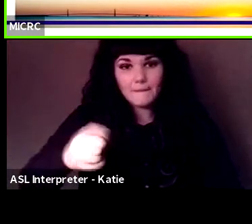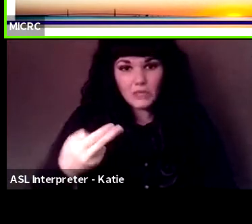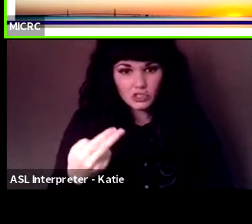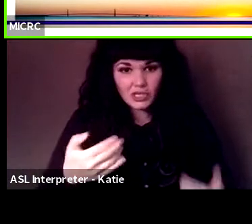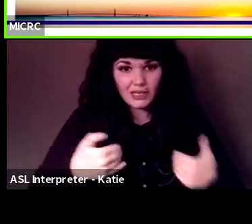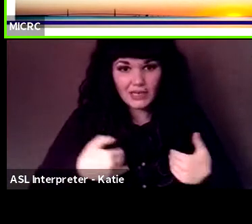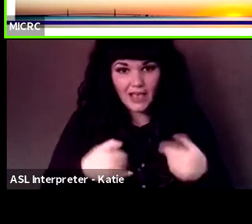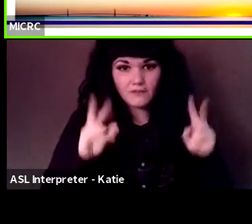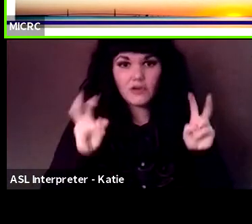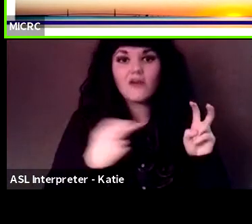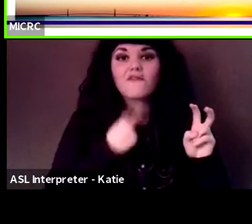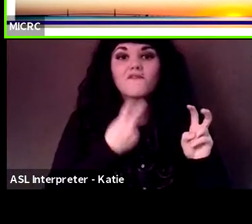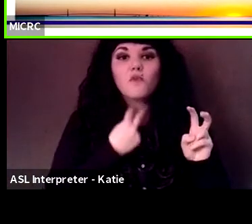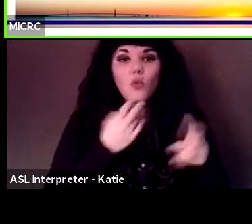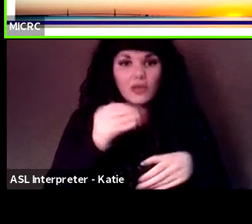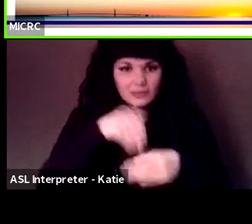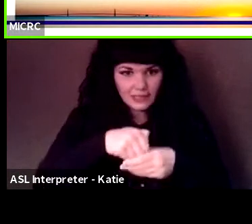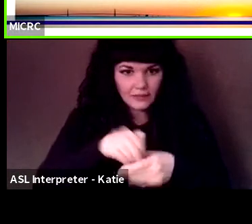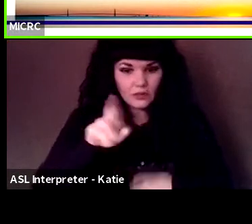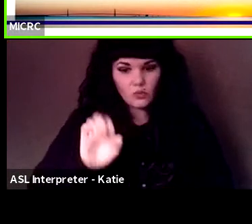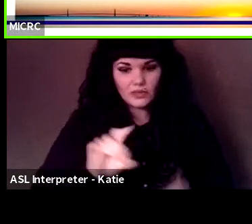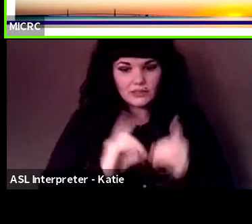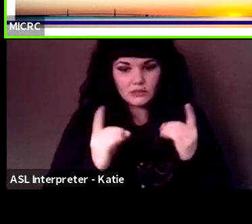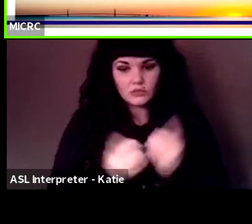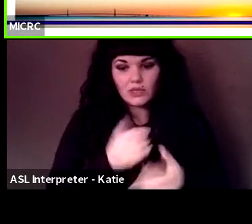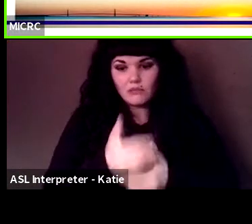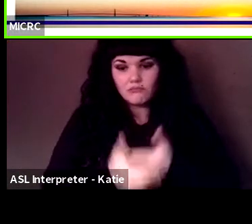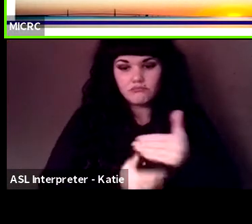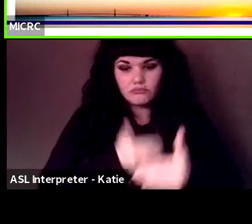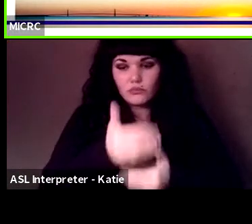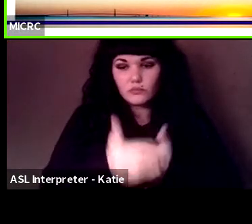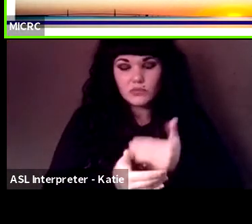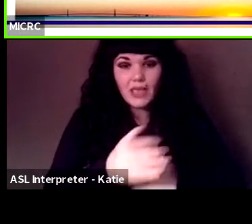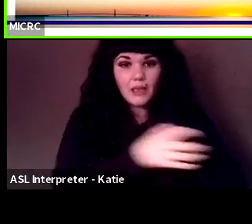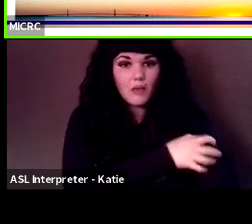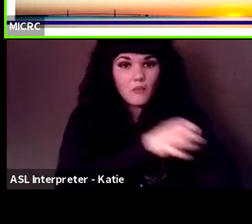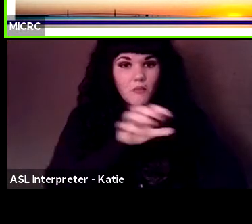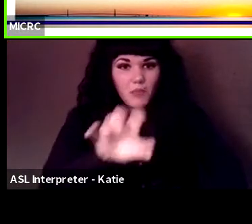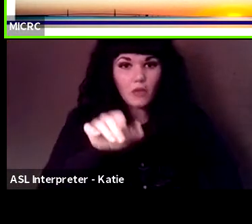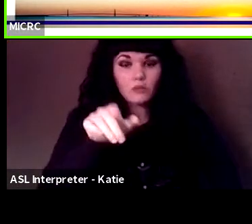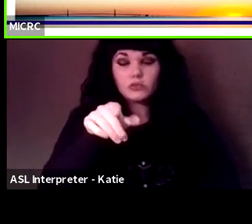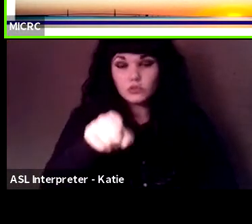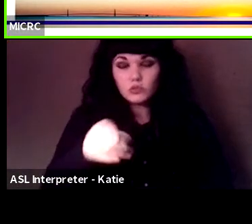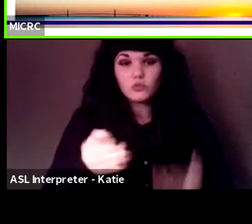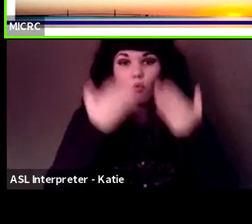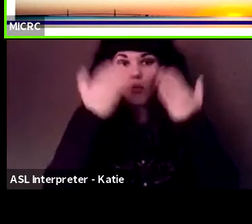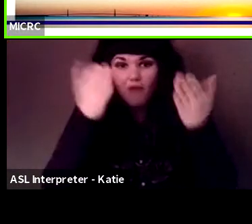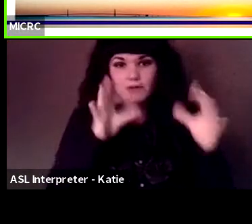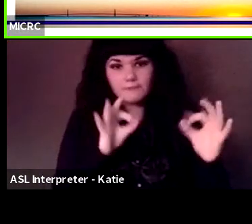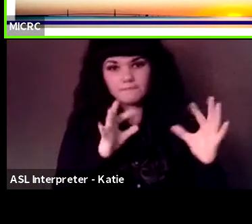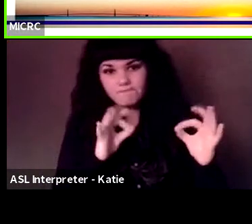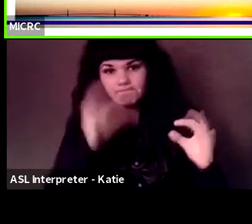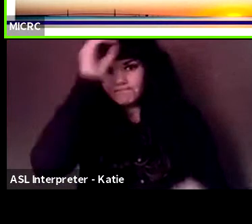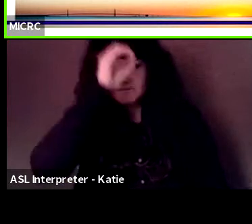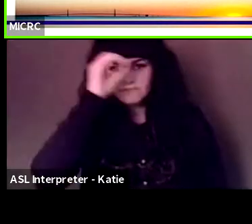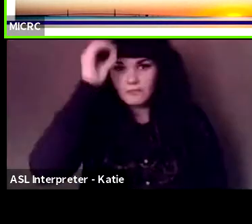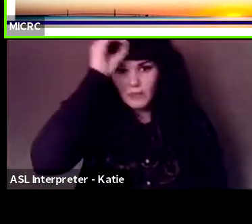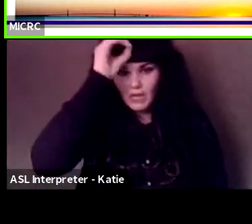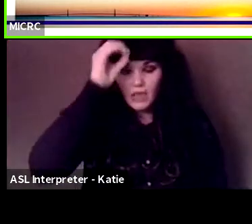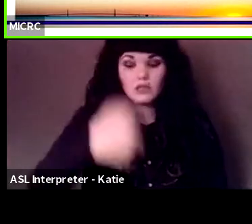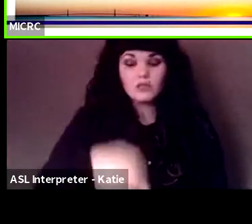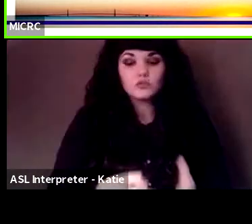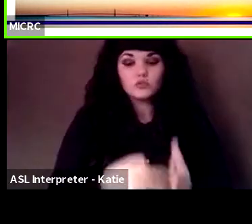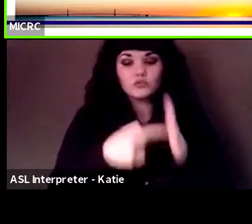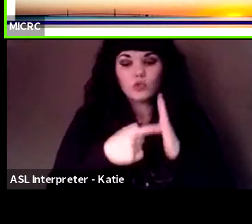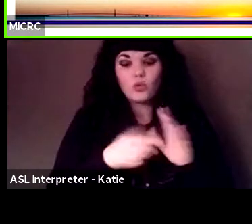in the redistricting process. It empowers you to provide input for the district lines that will best represent your